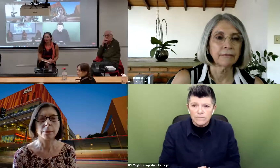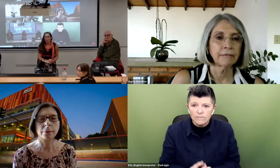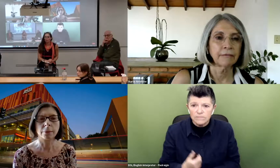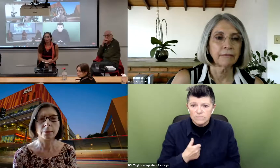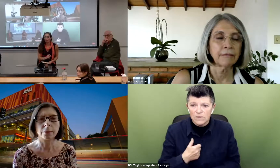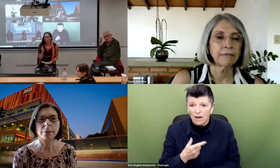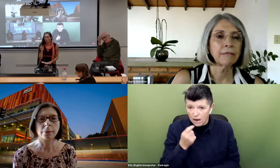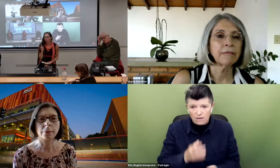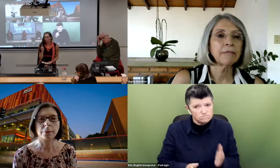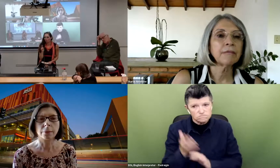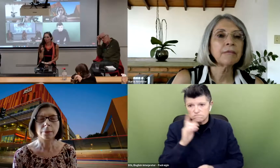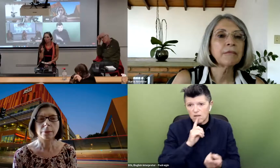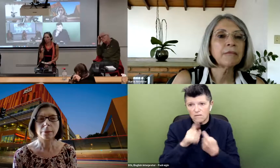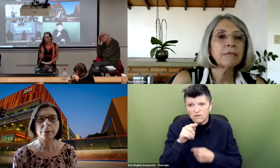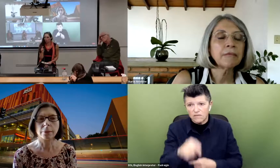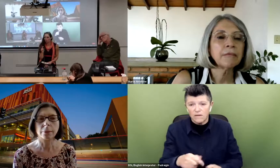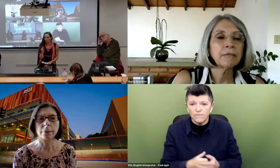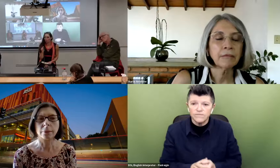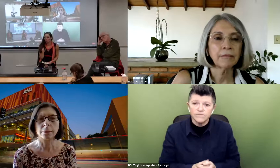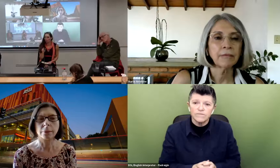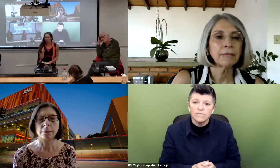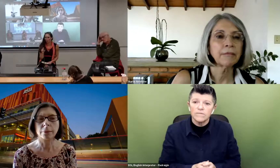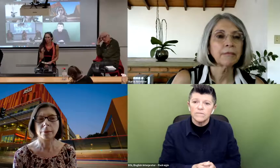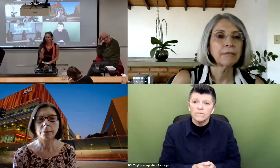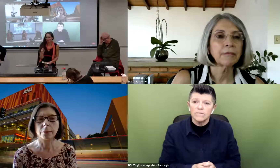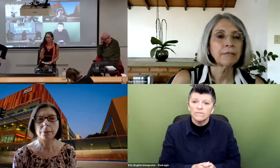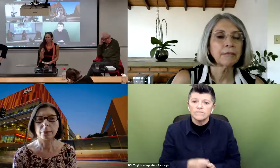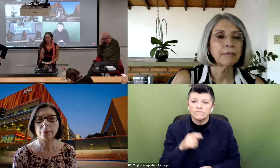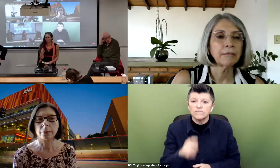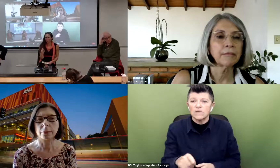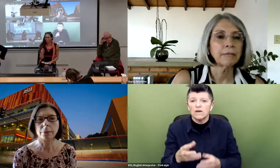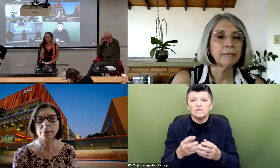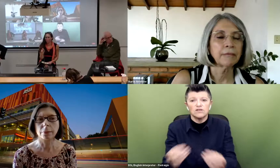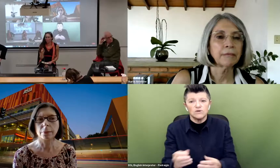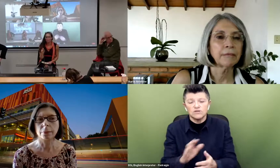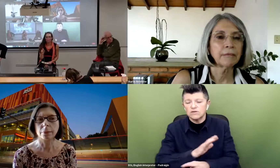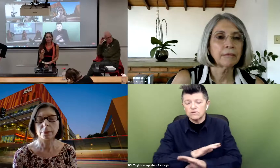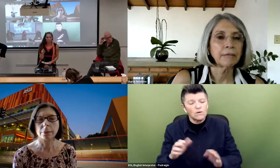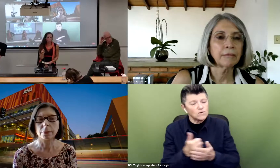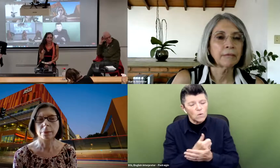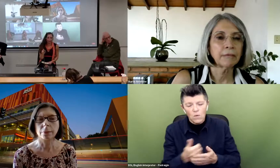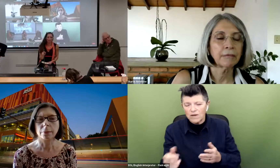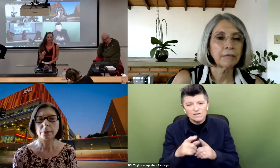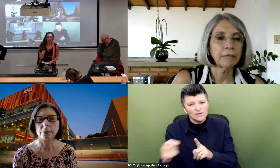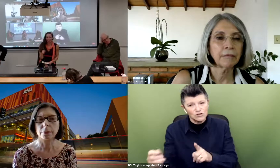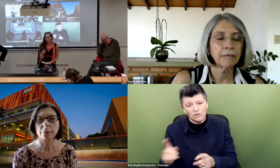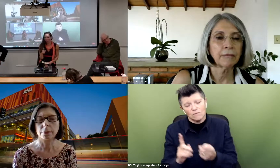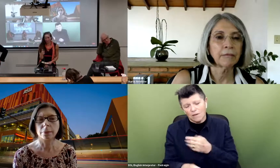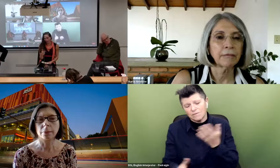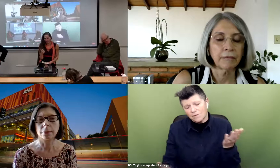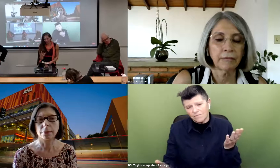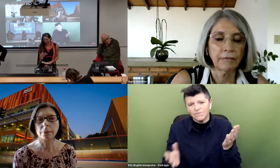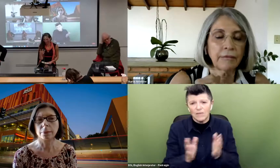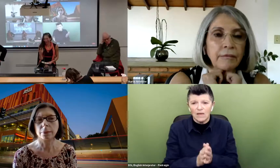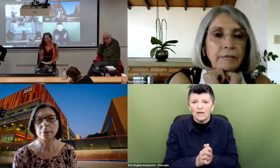that. So I think this is where it comes to, the solution is not always digital. Yeah. Because if we live in a society